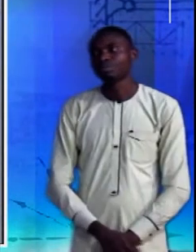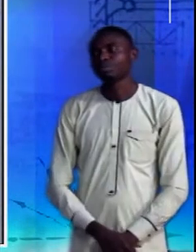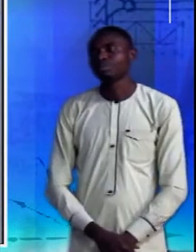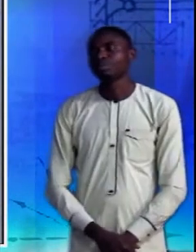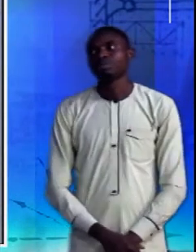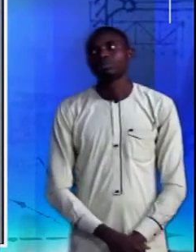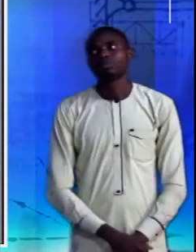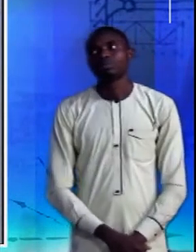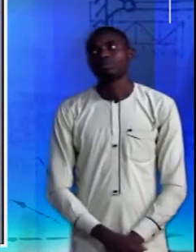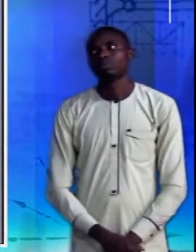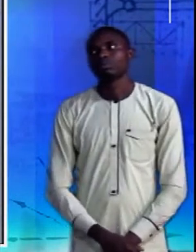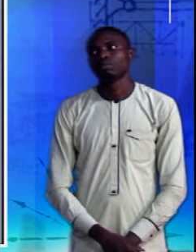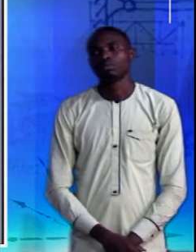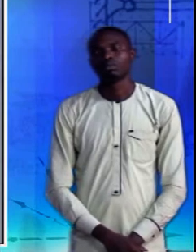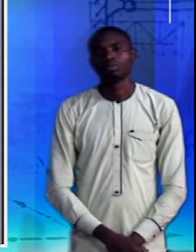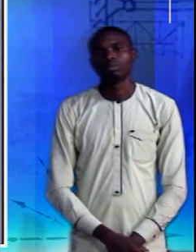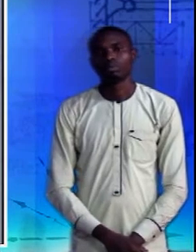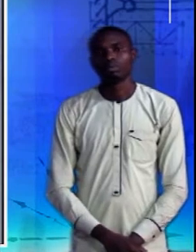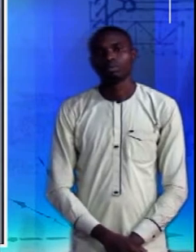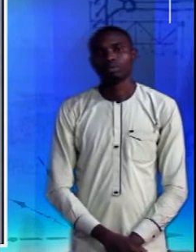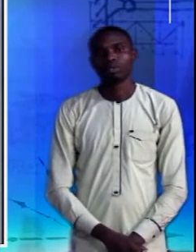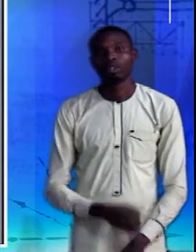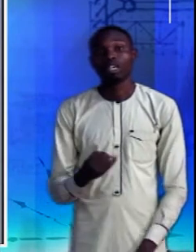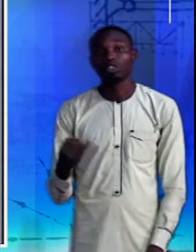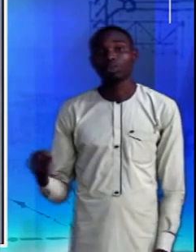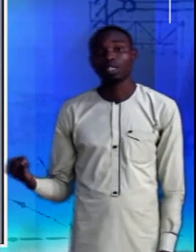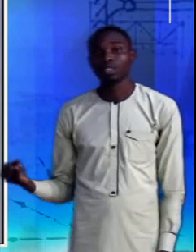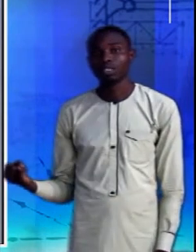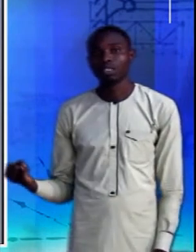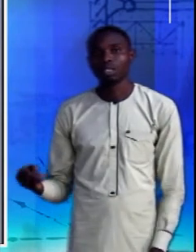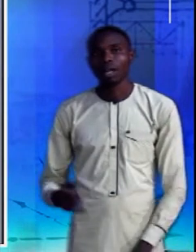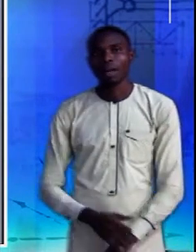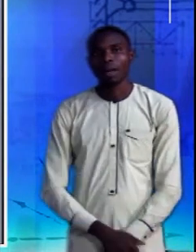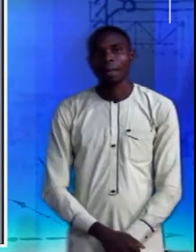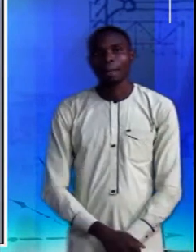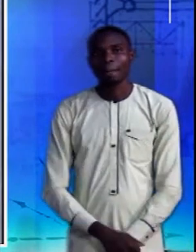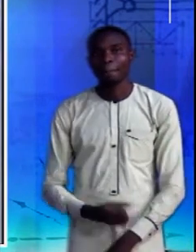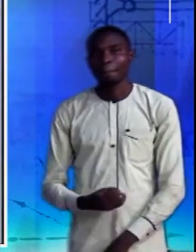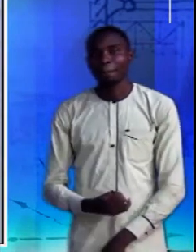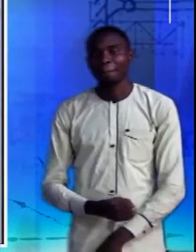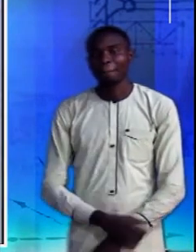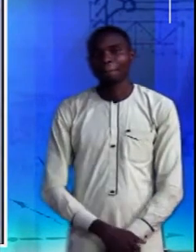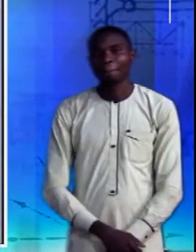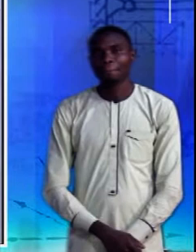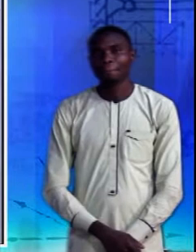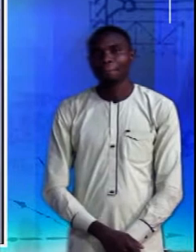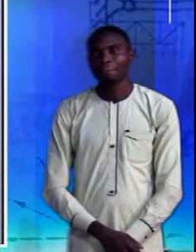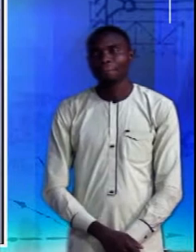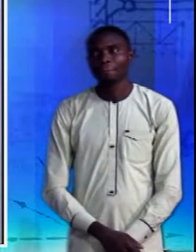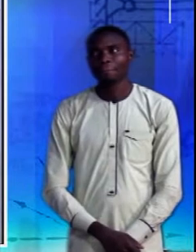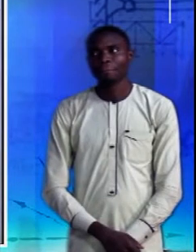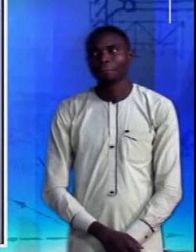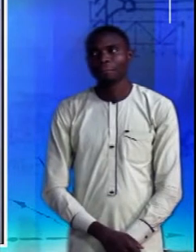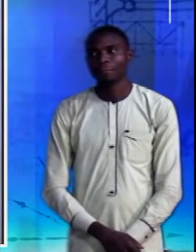we cannot even express the nano of the second. We are going to start with a second.